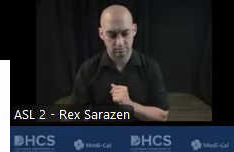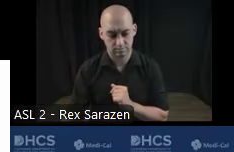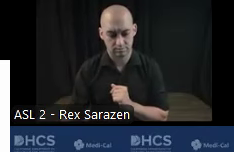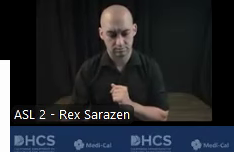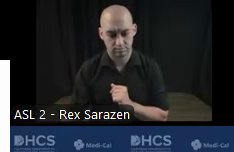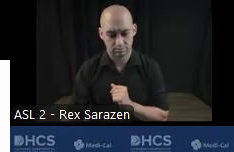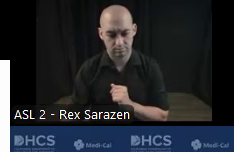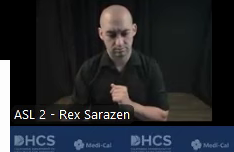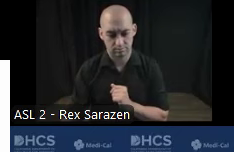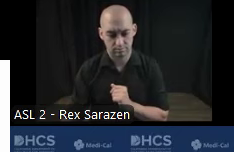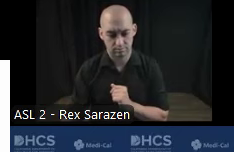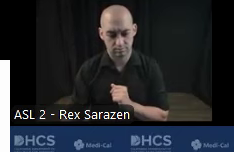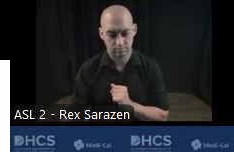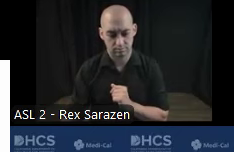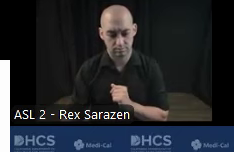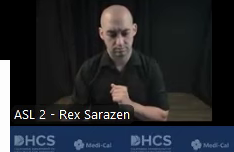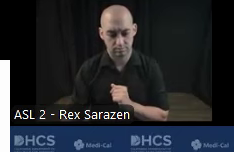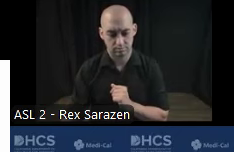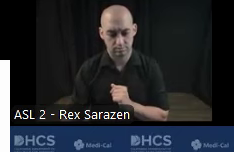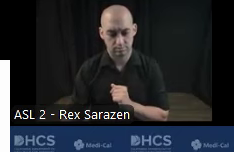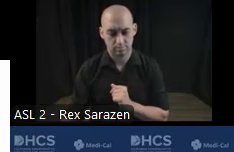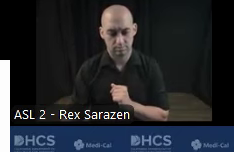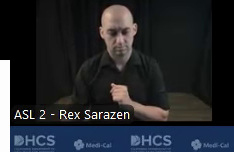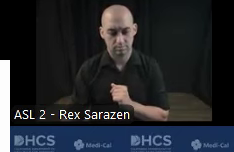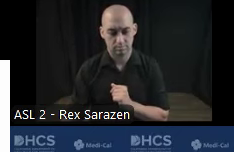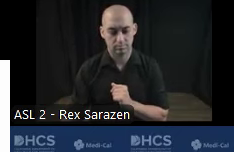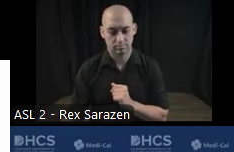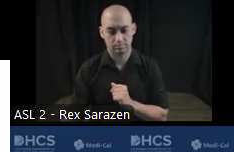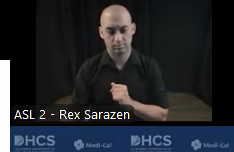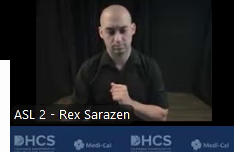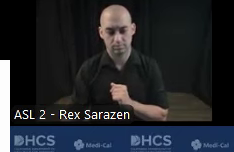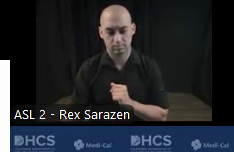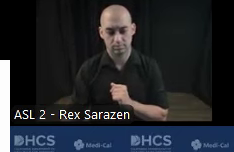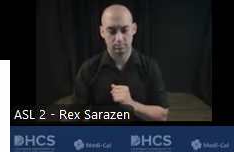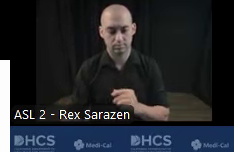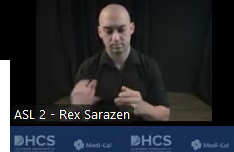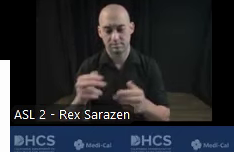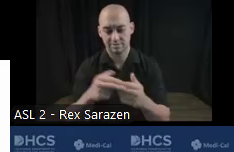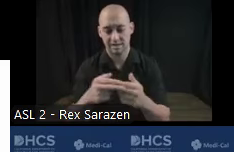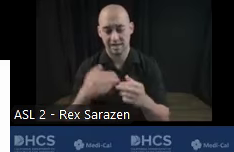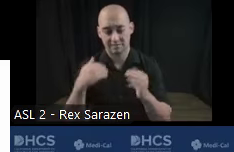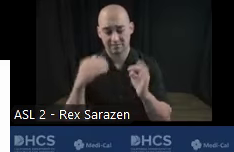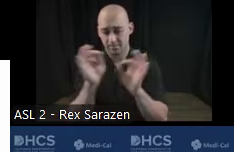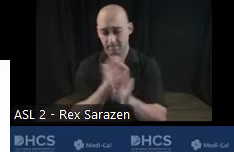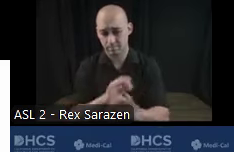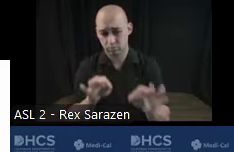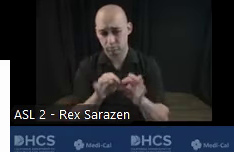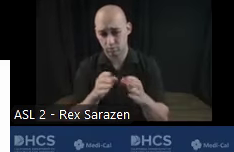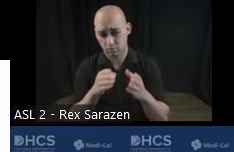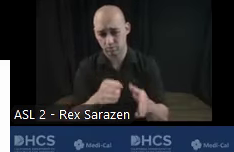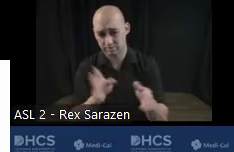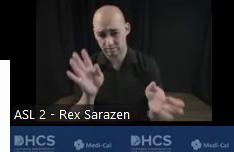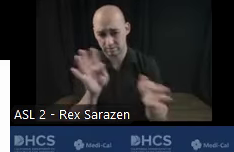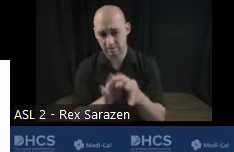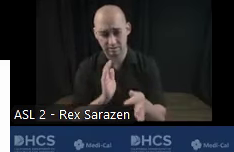So this slide just provides you some important links so that you can see how to contact us, how to contact the